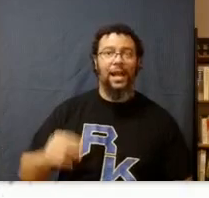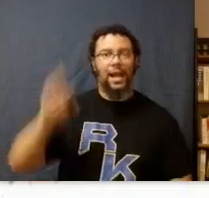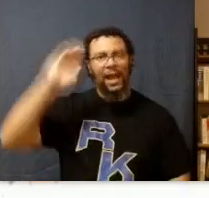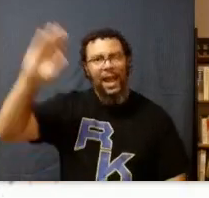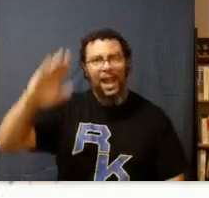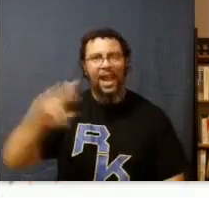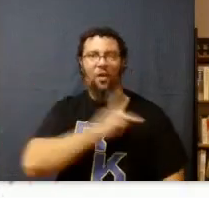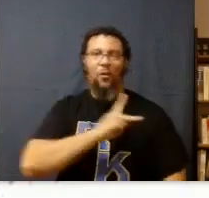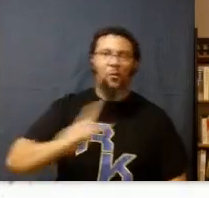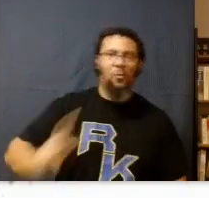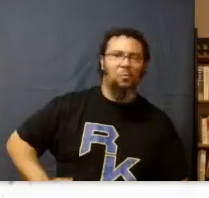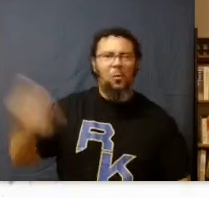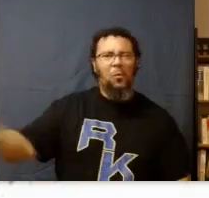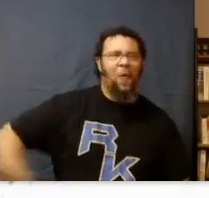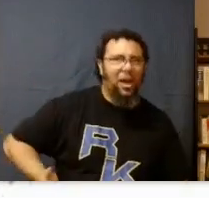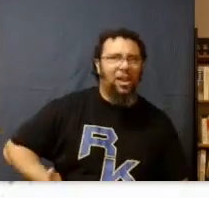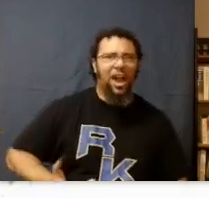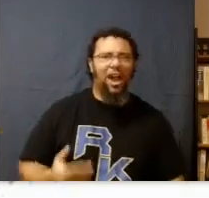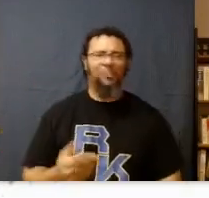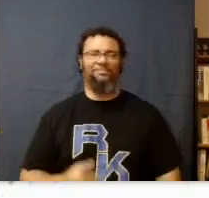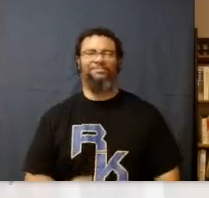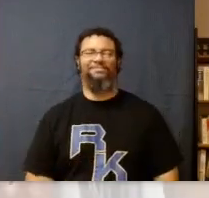welcome to Rufus King. Hey.